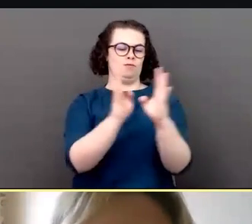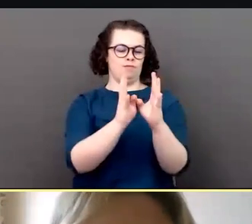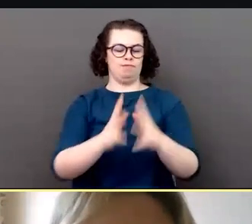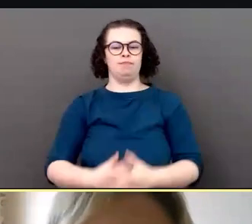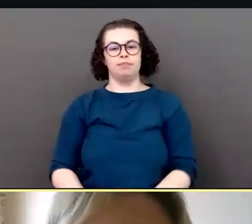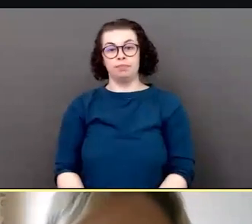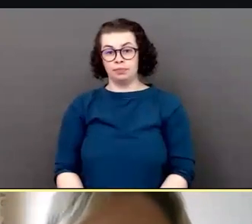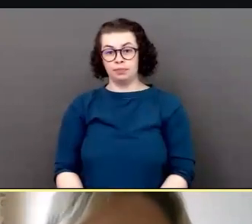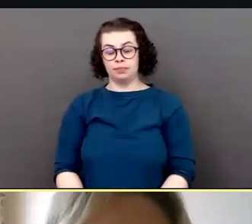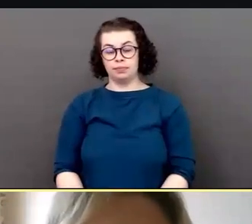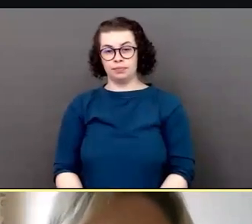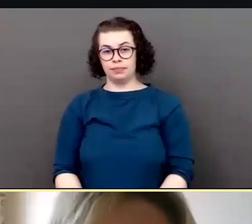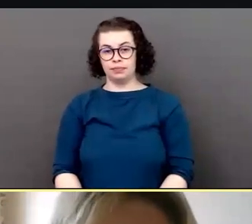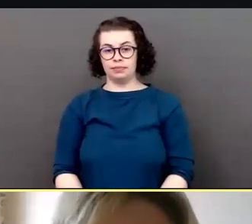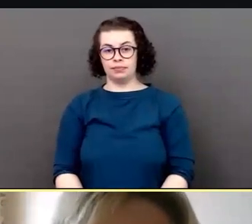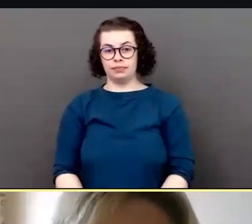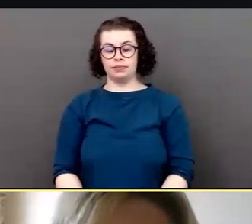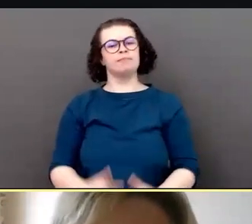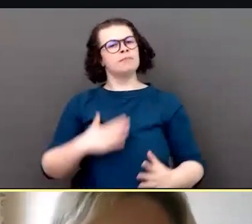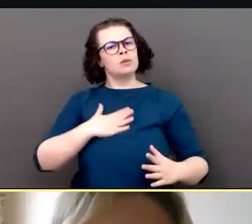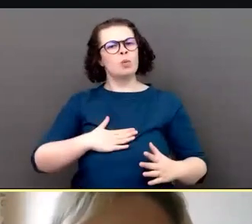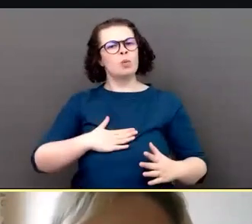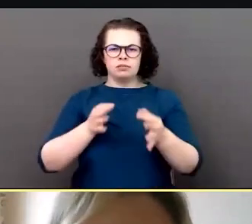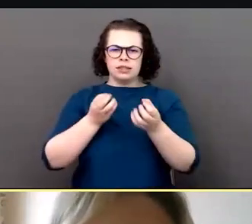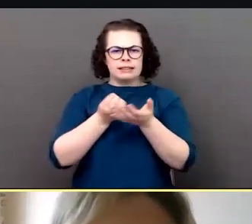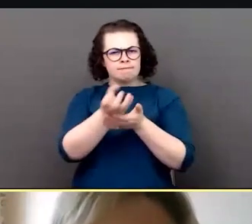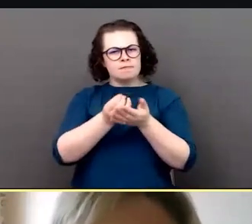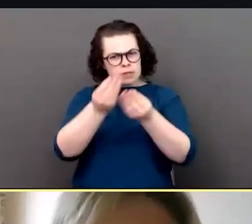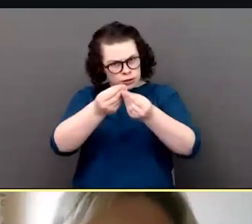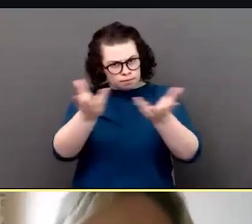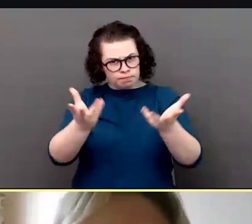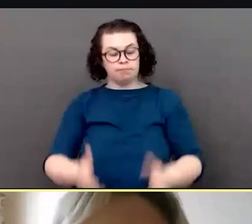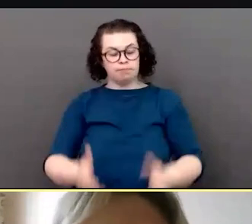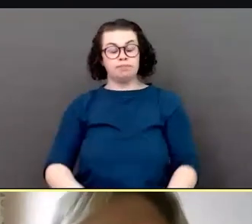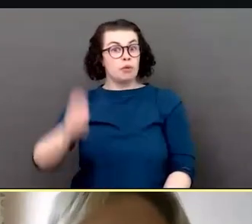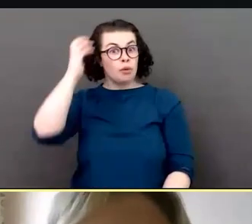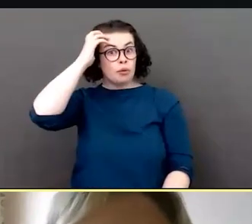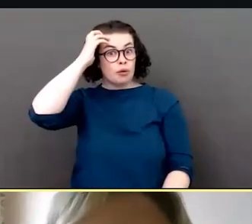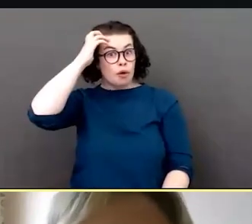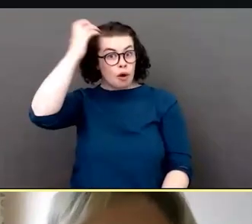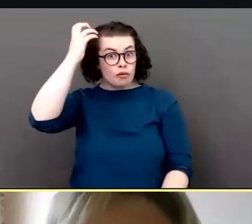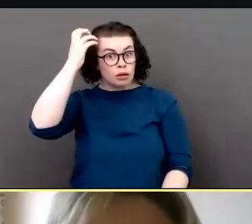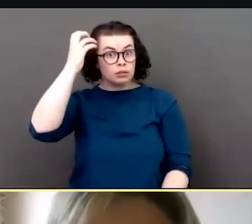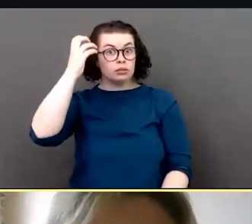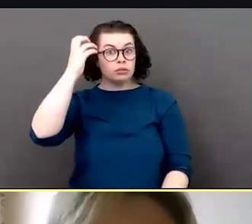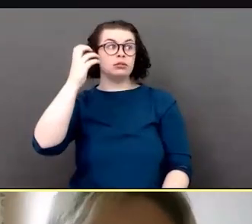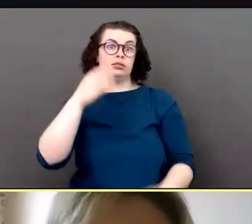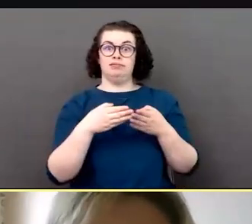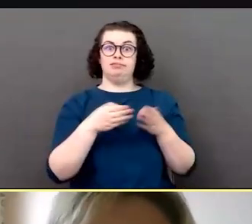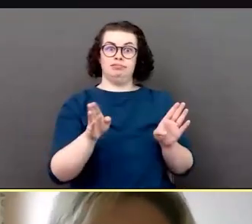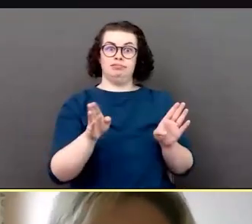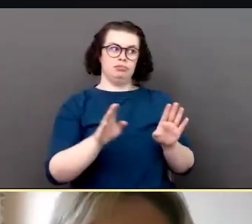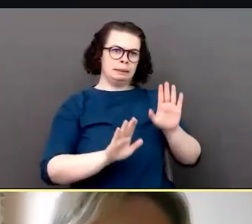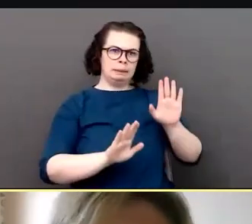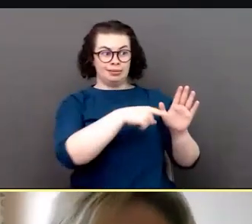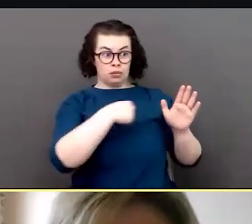Let's talk about some facts and figures. Public procurement, which is the buying of works, goods, and services